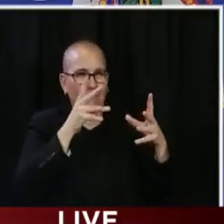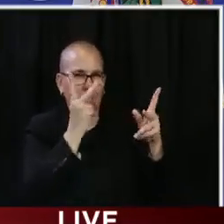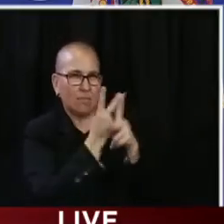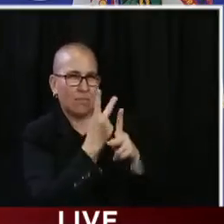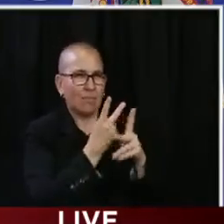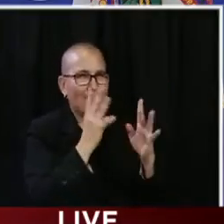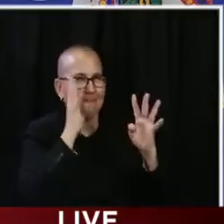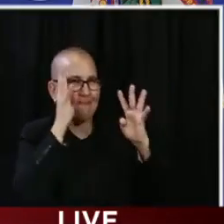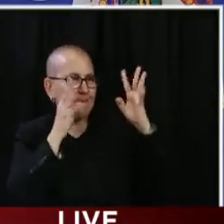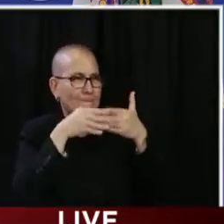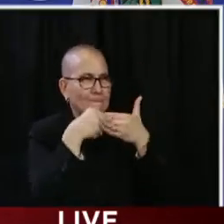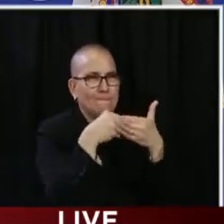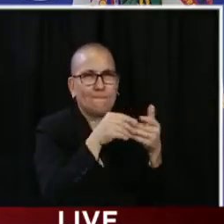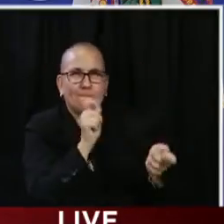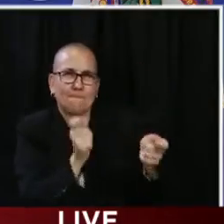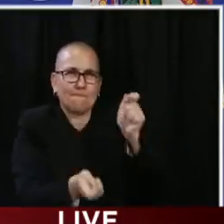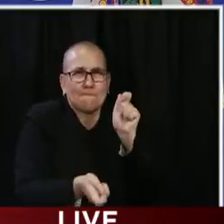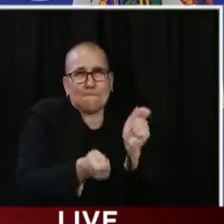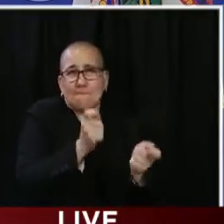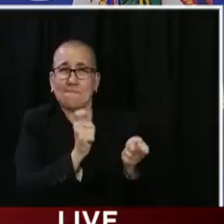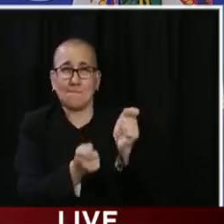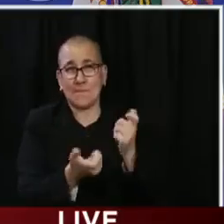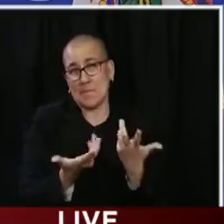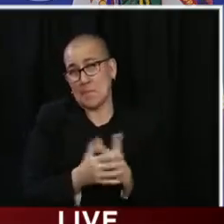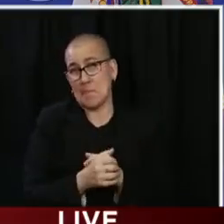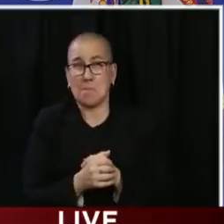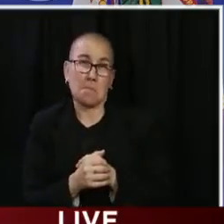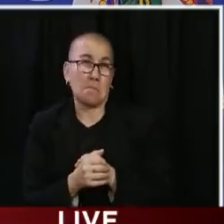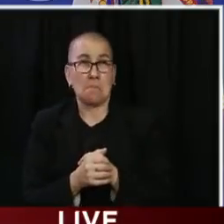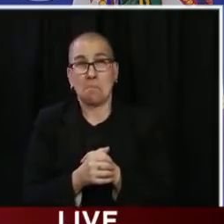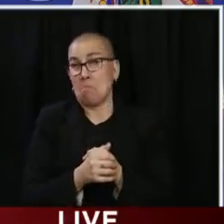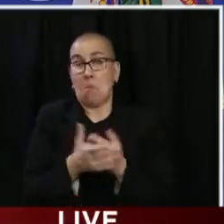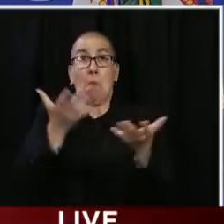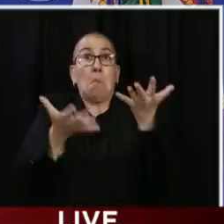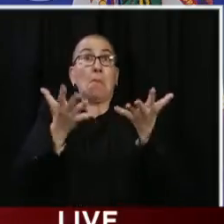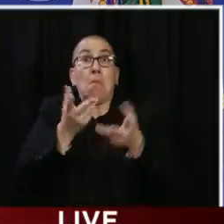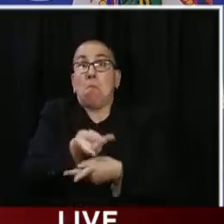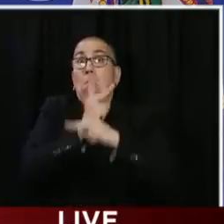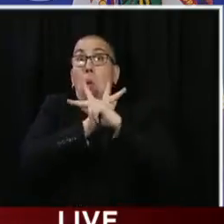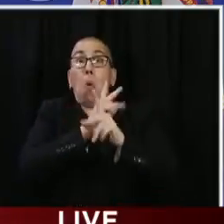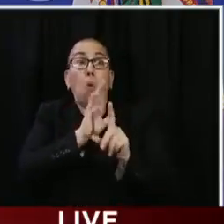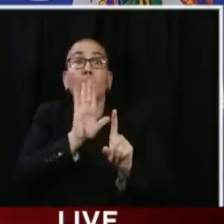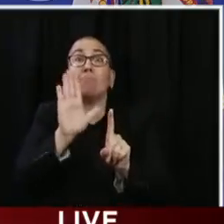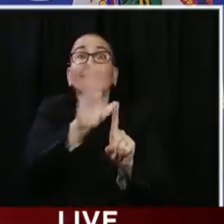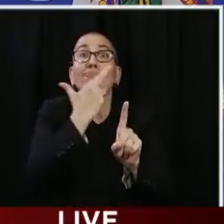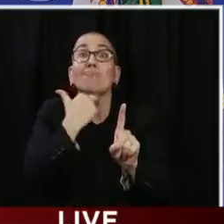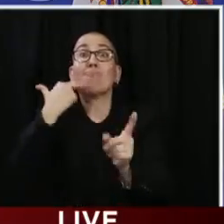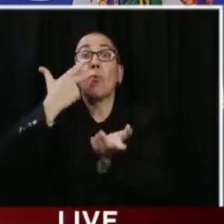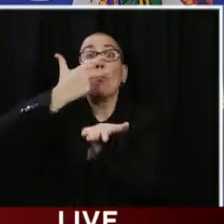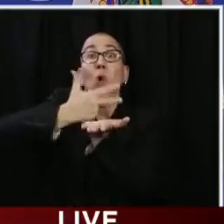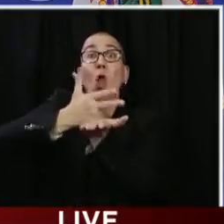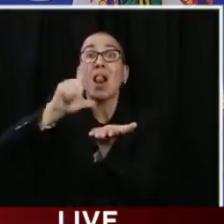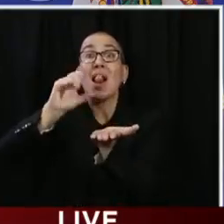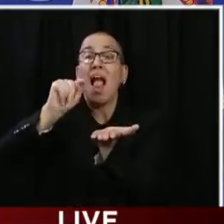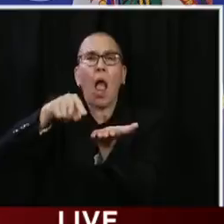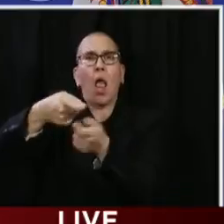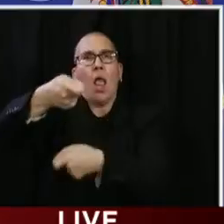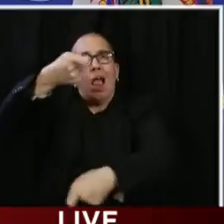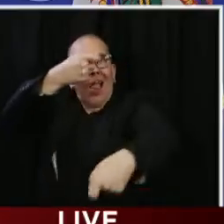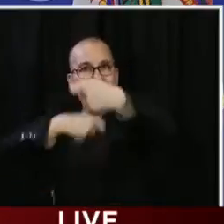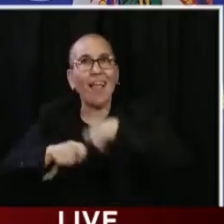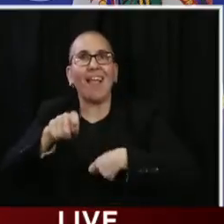parking spaces that might be available for outdoor dining, and they'll be releasing some guidance and thoughts on that coming soon. But I think just as we've seen restaurants innovate on